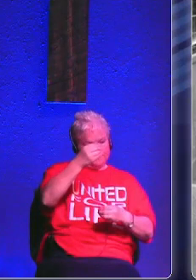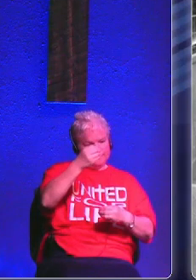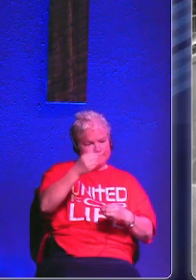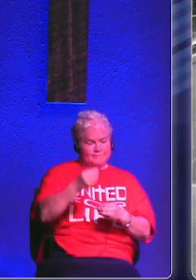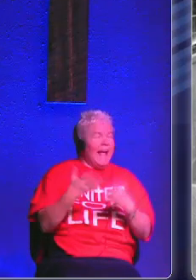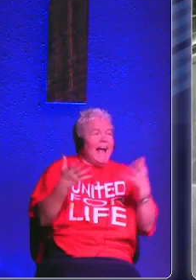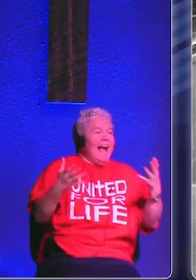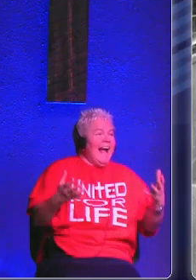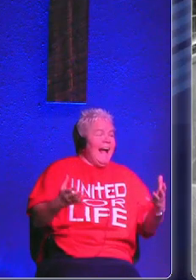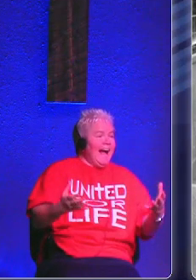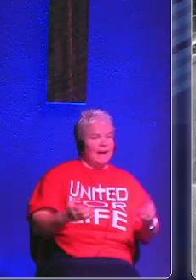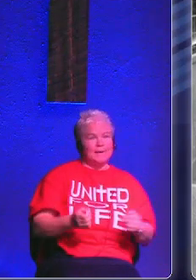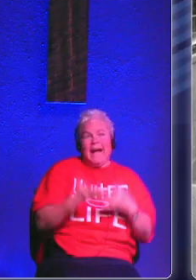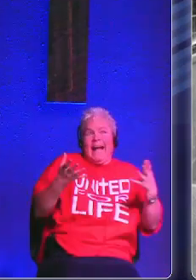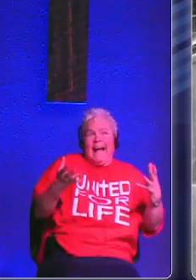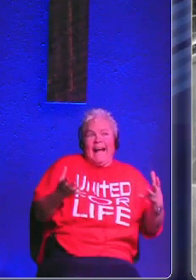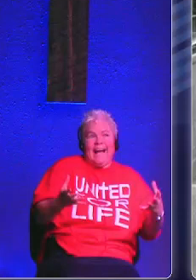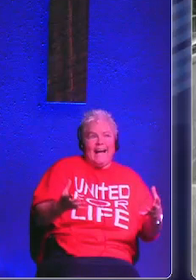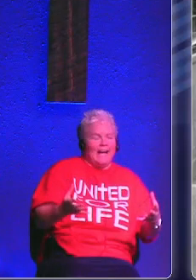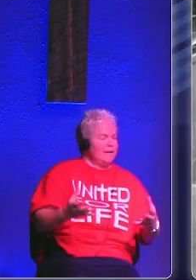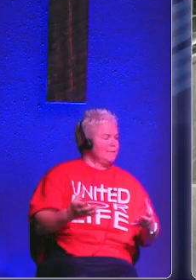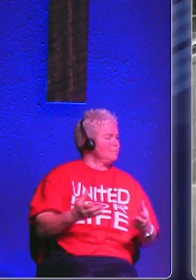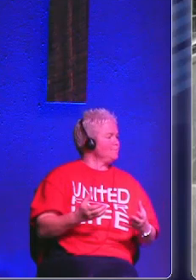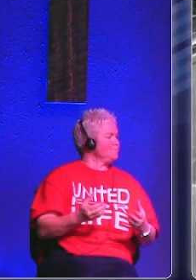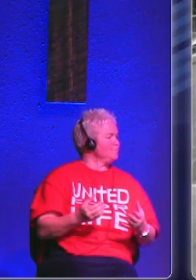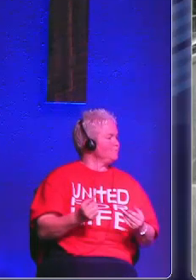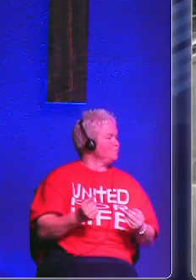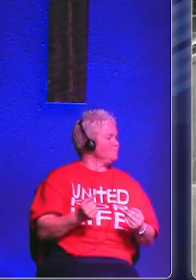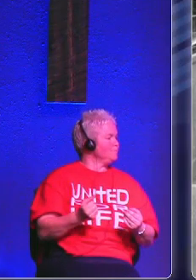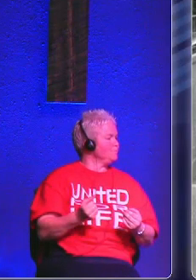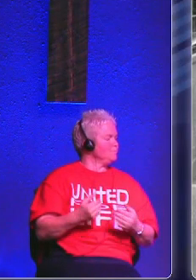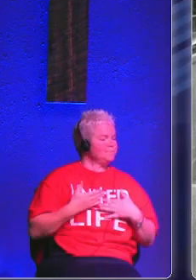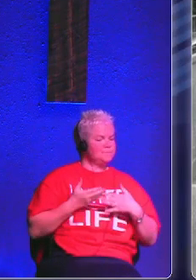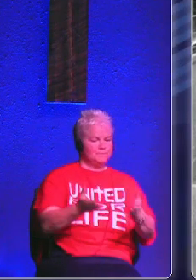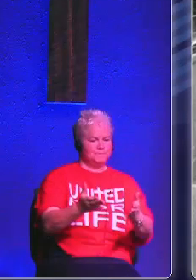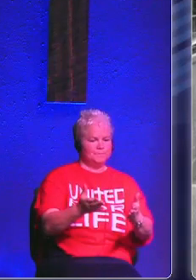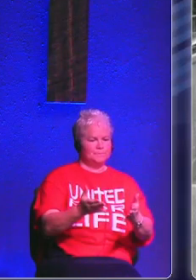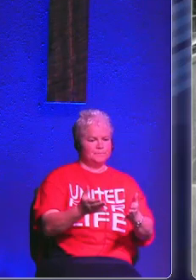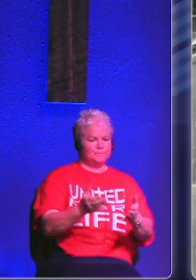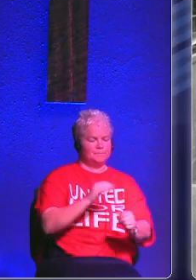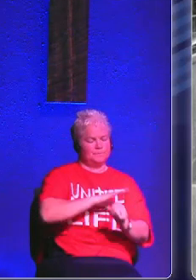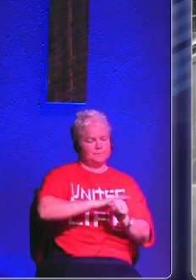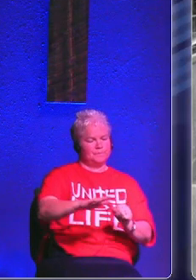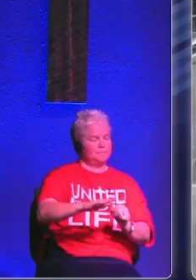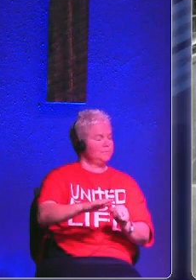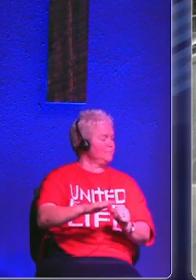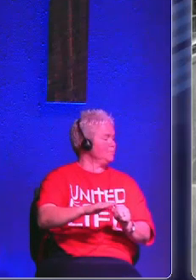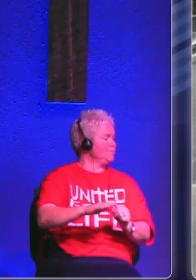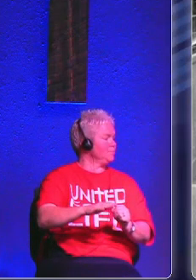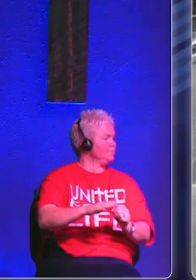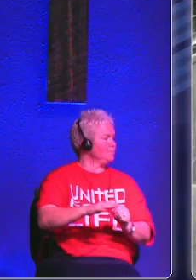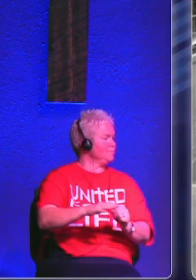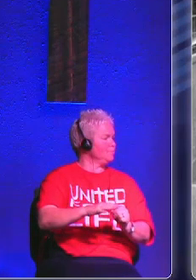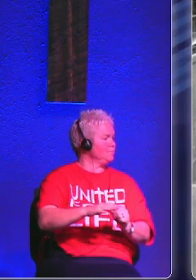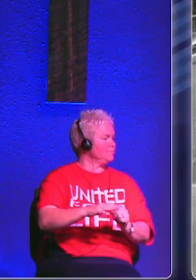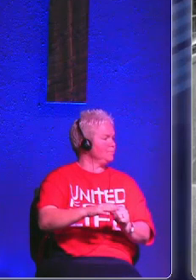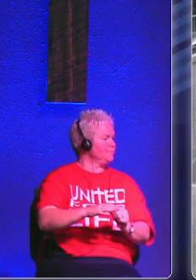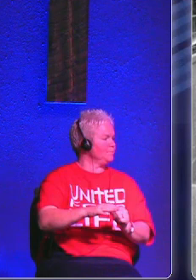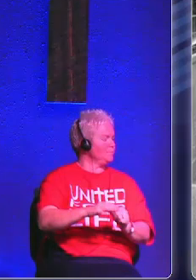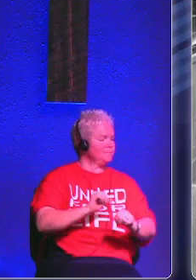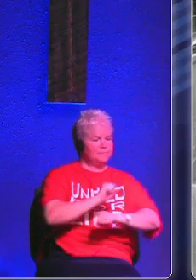with enthusiasm, and we got to cultivate it, and we got to bring it into full effect. We've got to